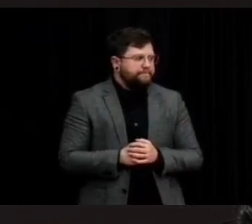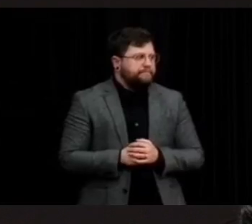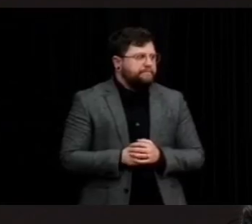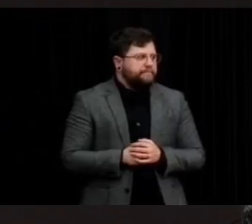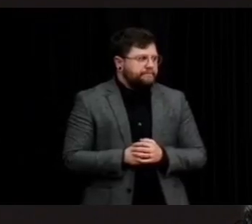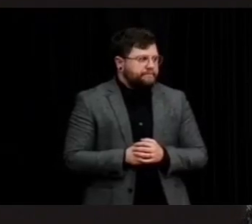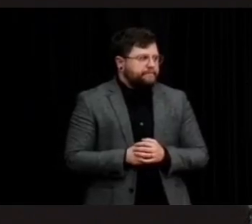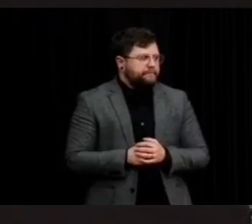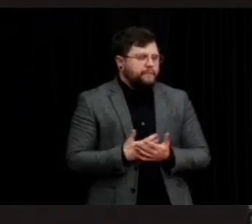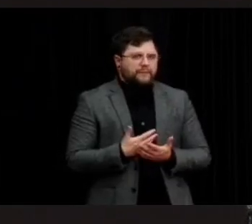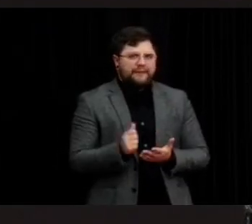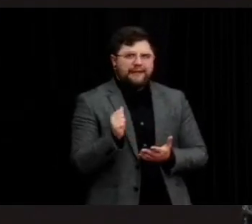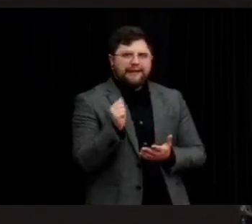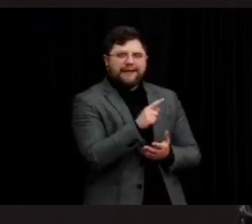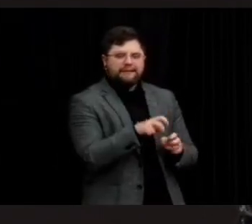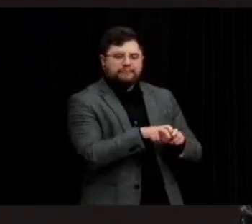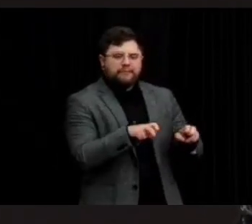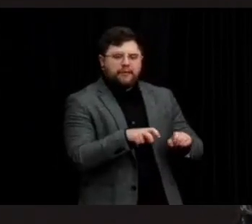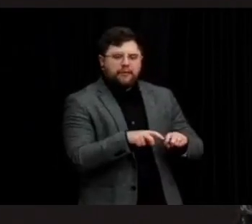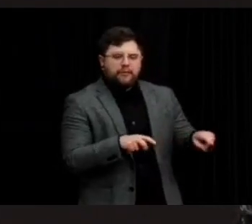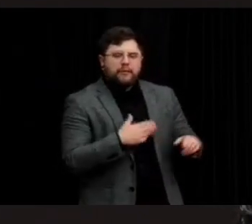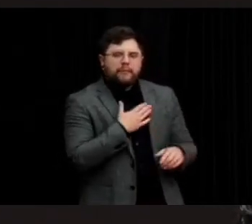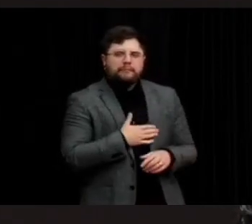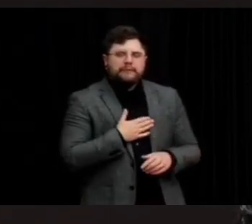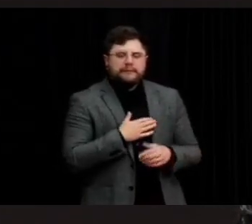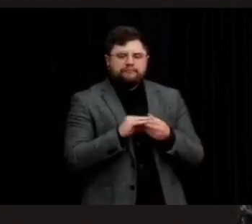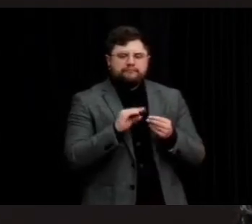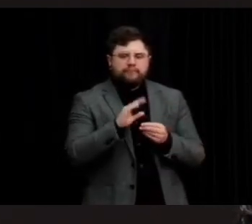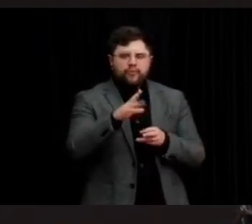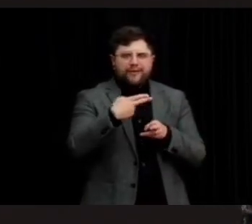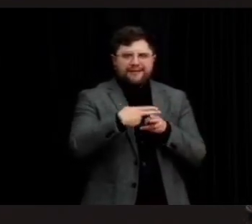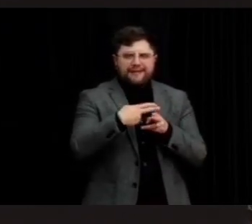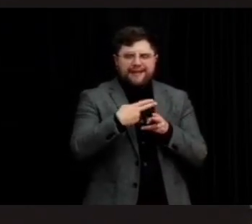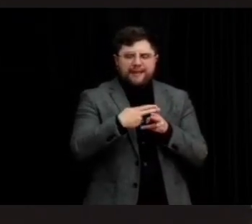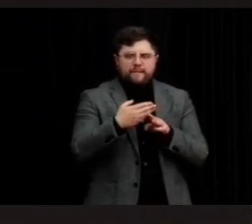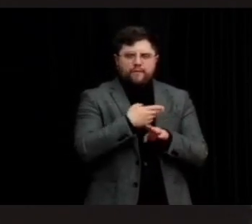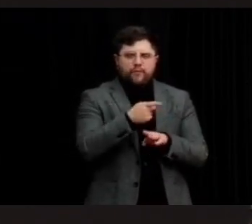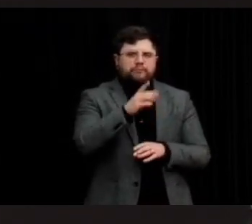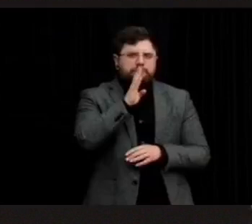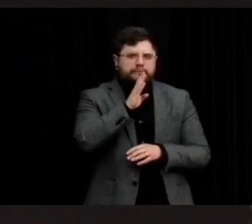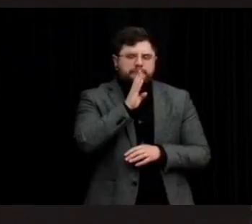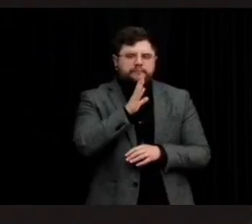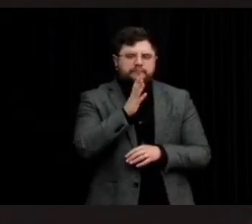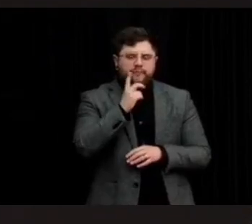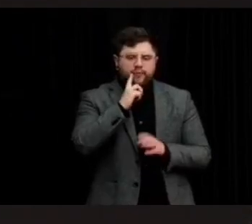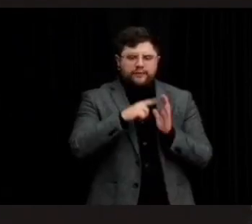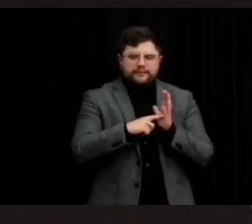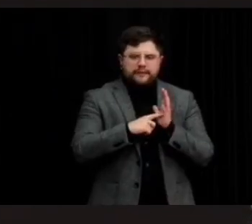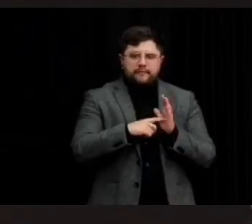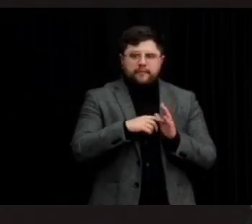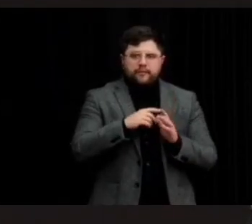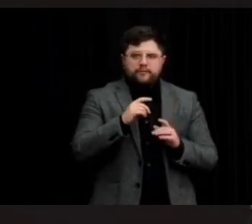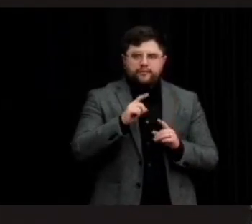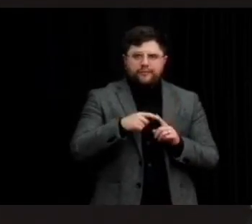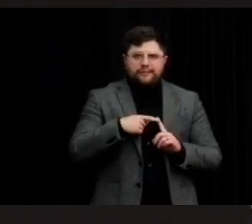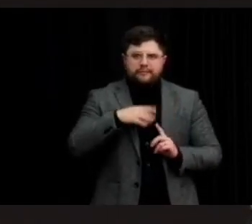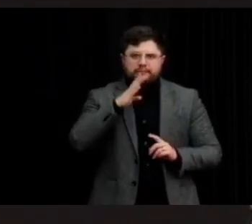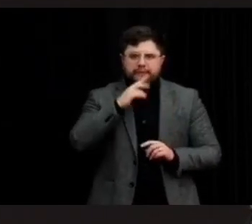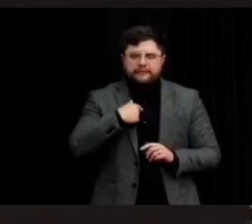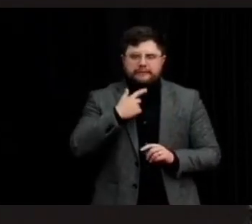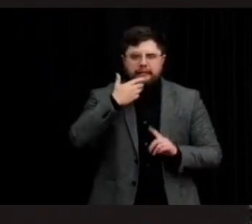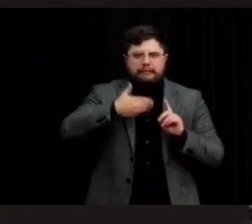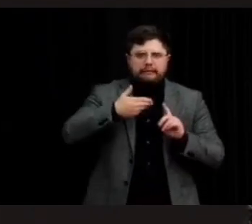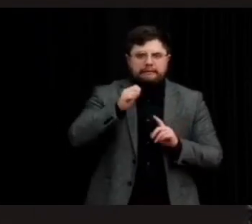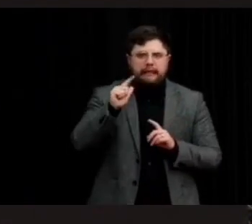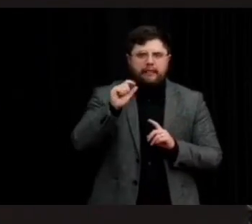I'd like to ask the panelists to please state your name when you speak. For example, when I speak, I should be saying, "This is